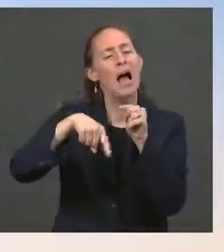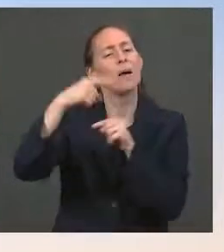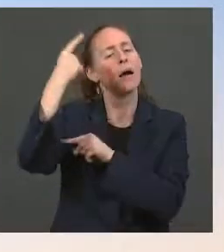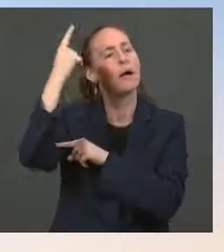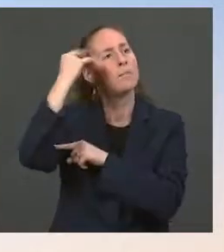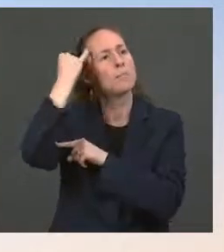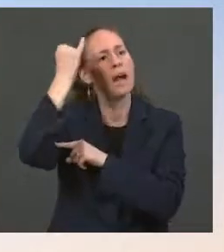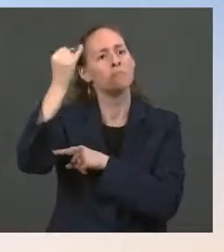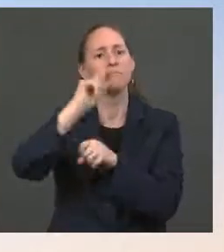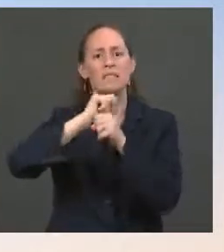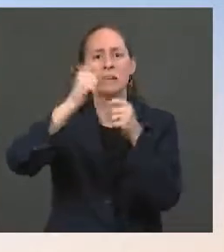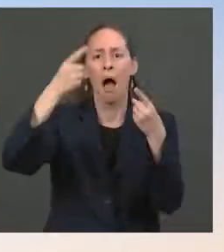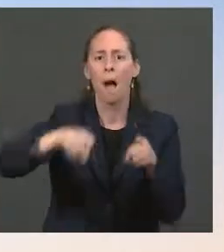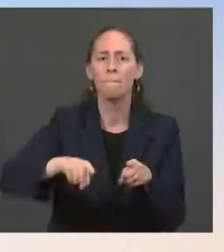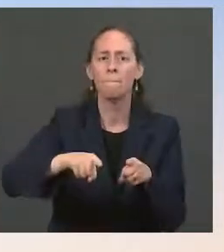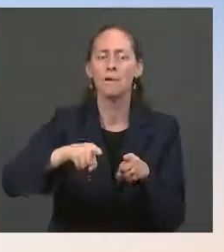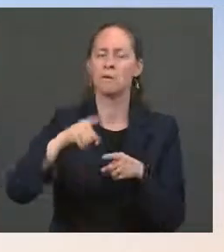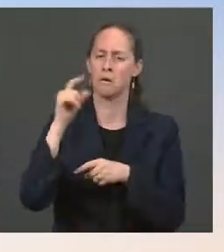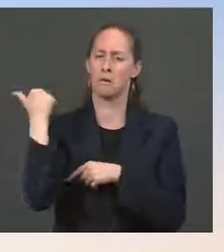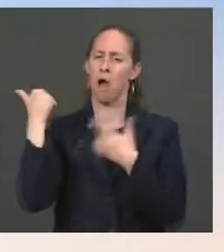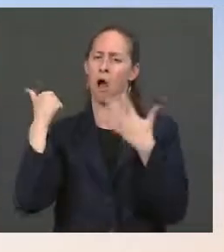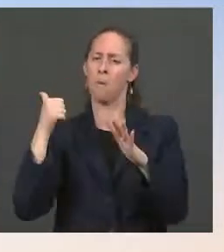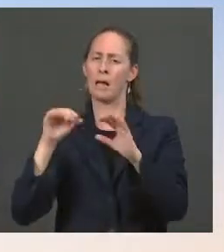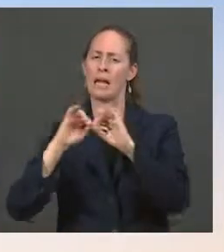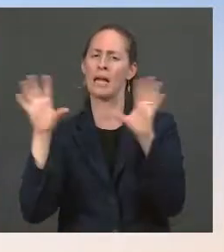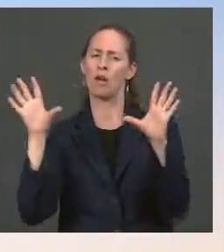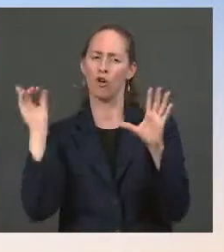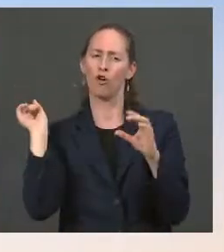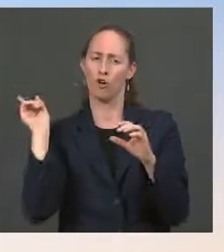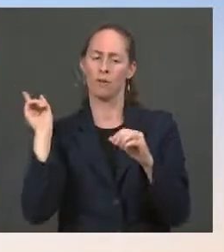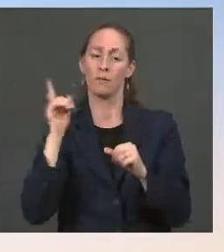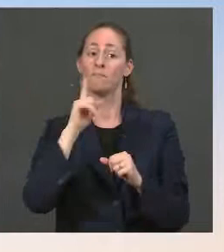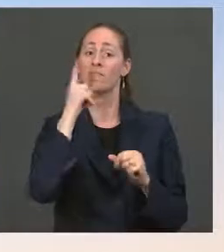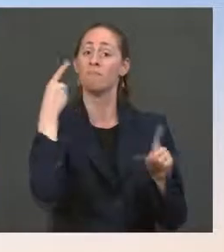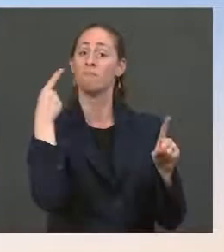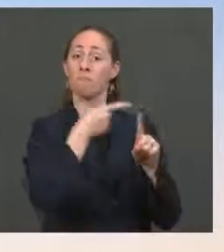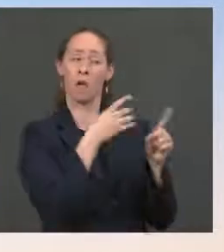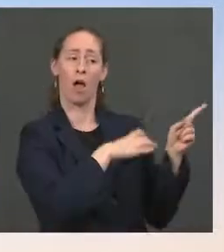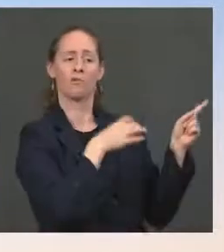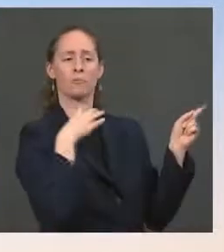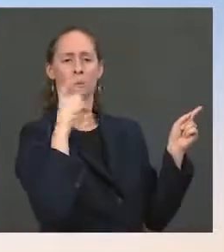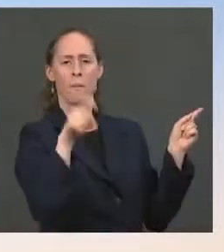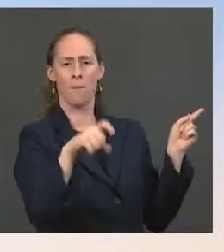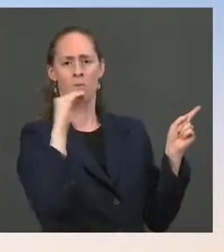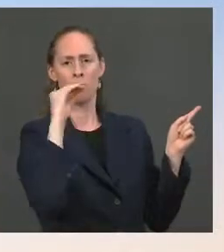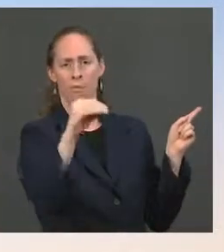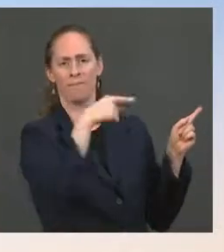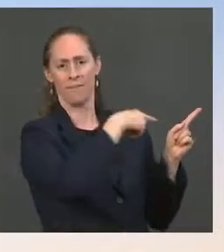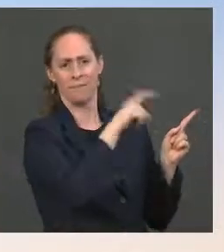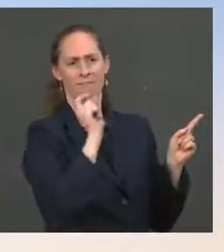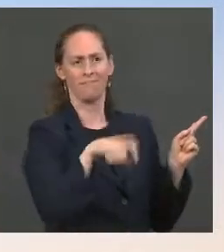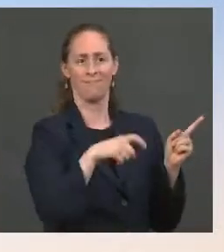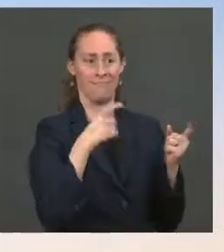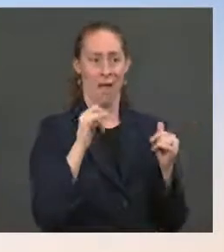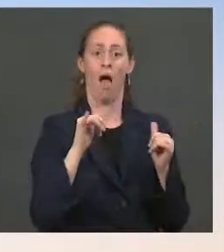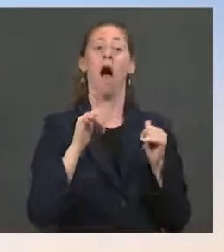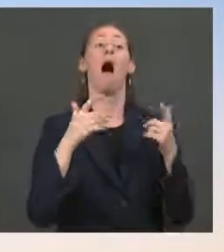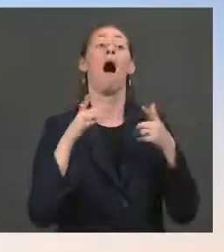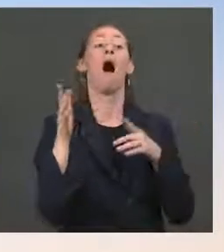context for people to understand. It requires Congress acting. That is the one path forward. That is why we